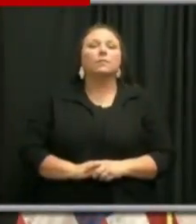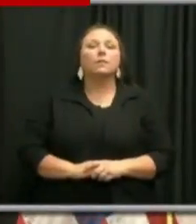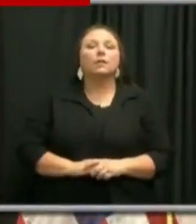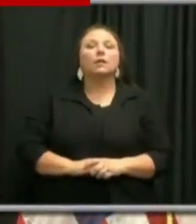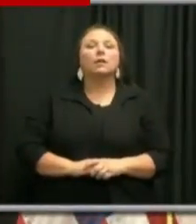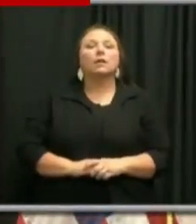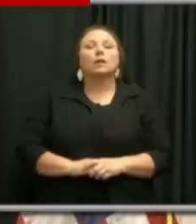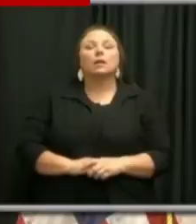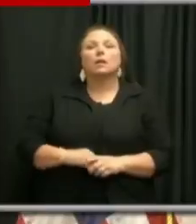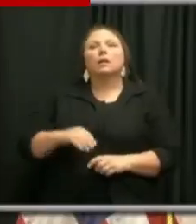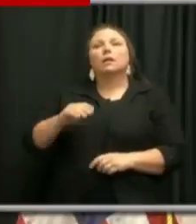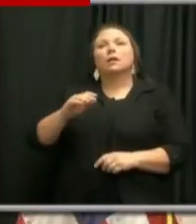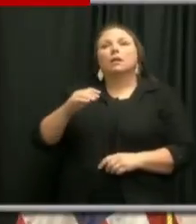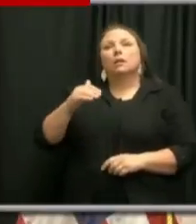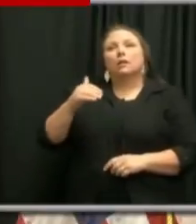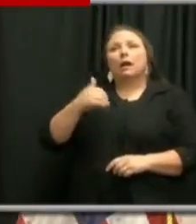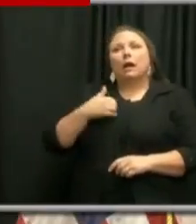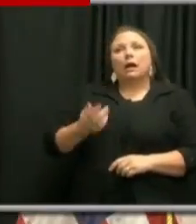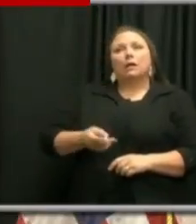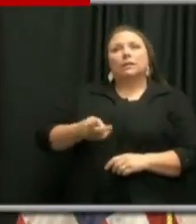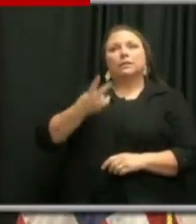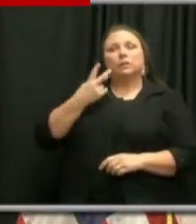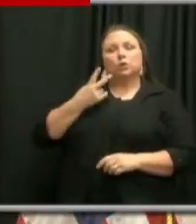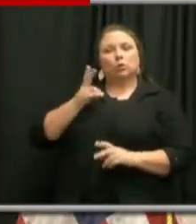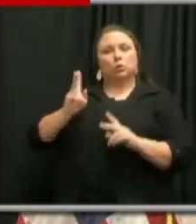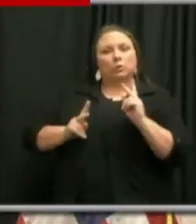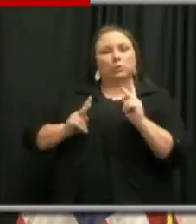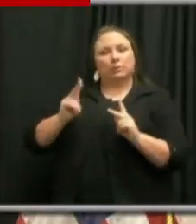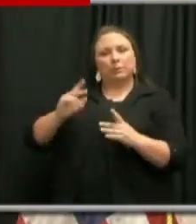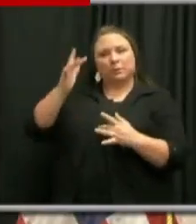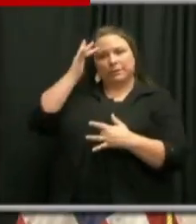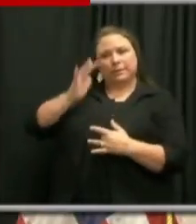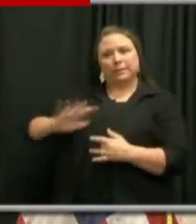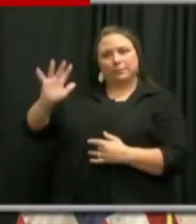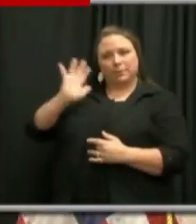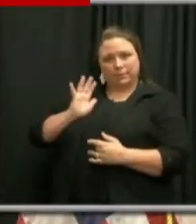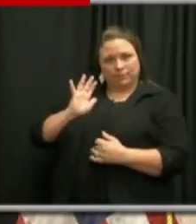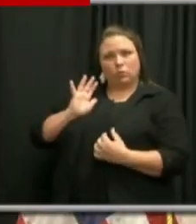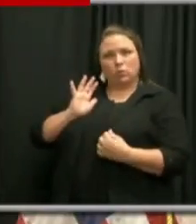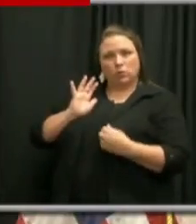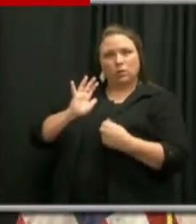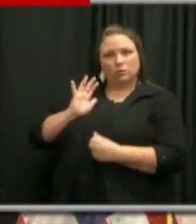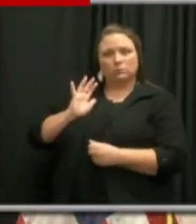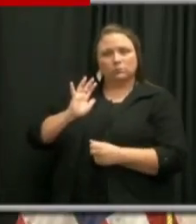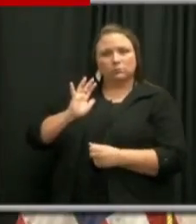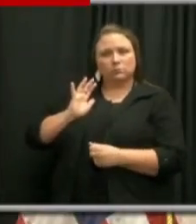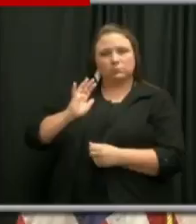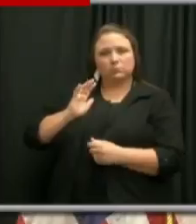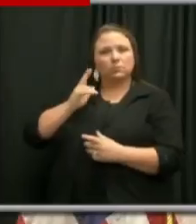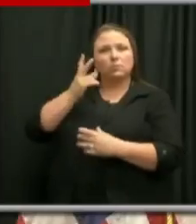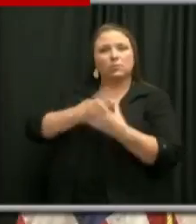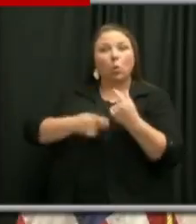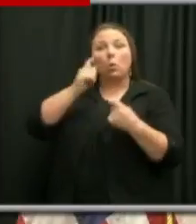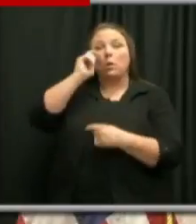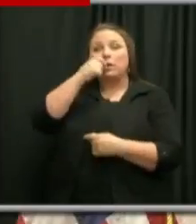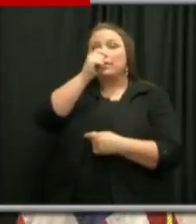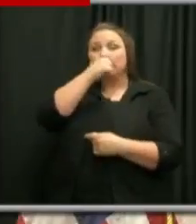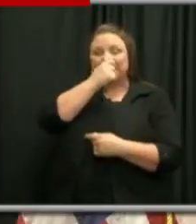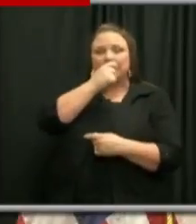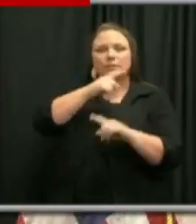There were 2 people who've tested previously at the fairgrounds that were negative. Is what,